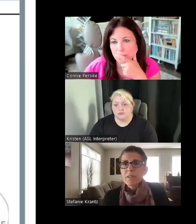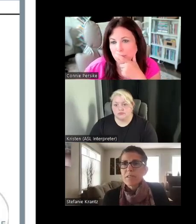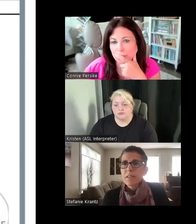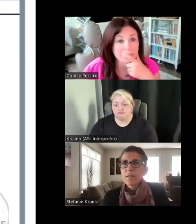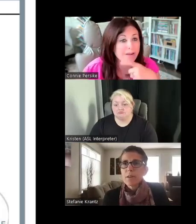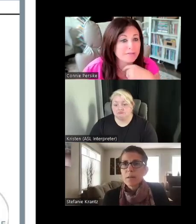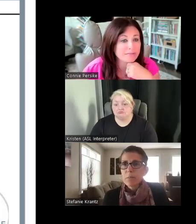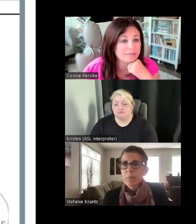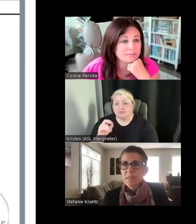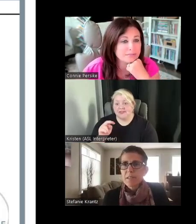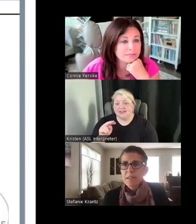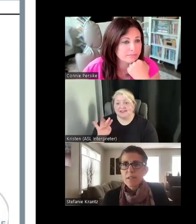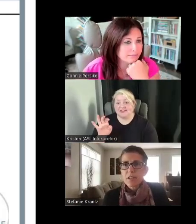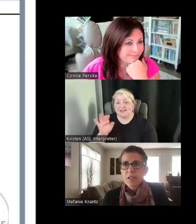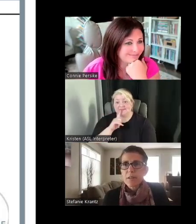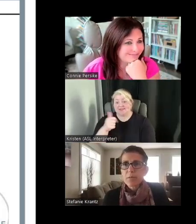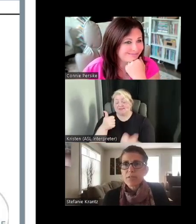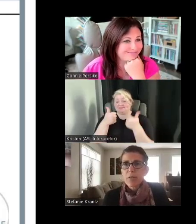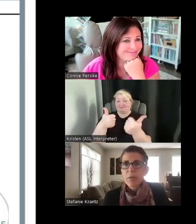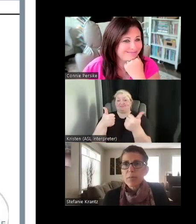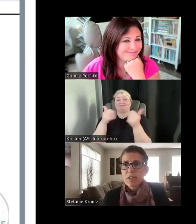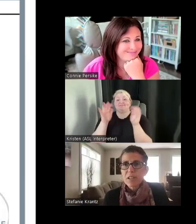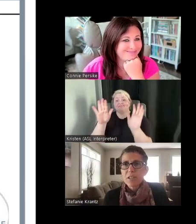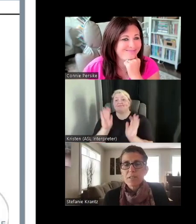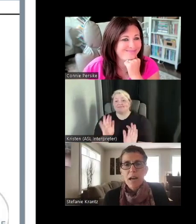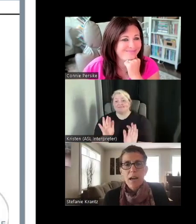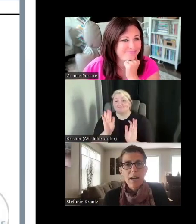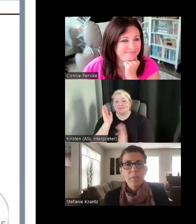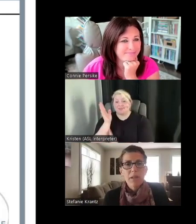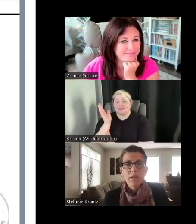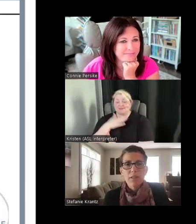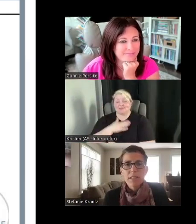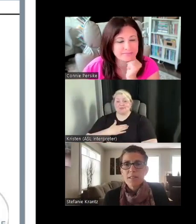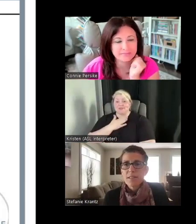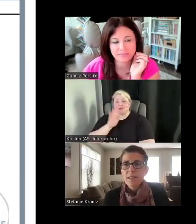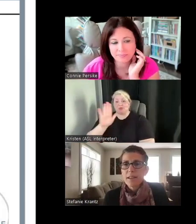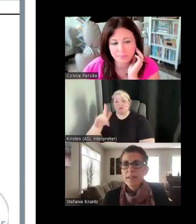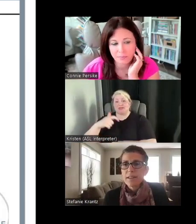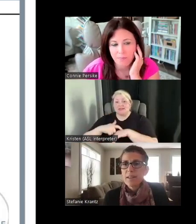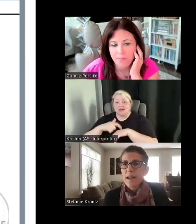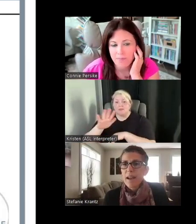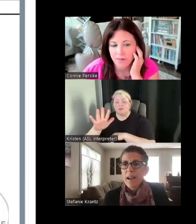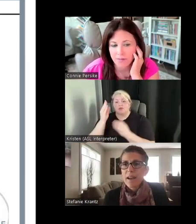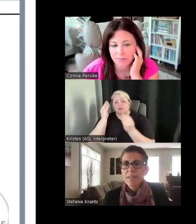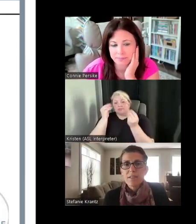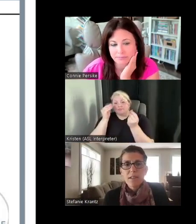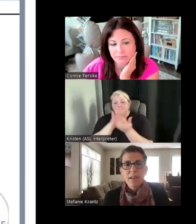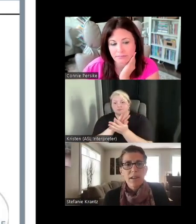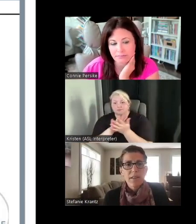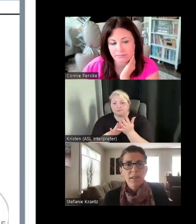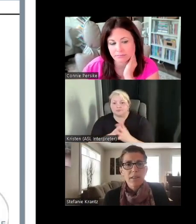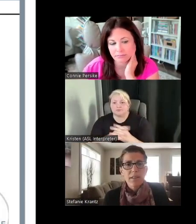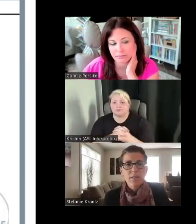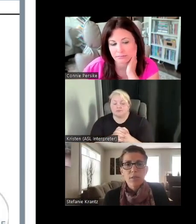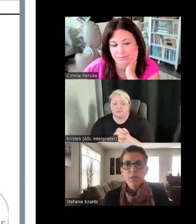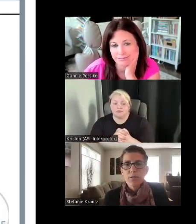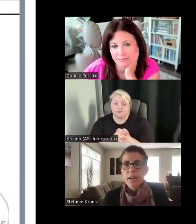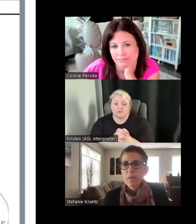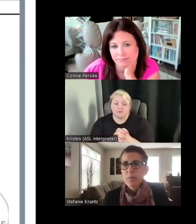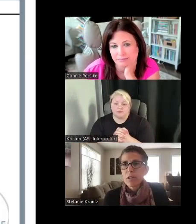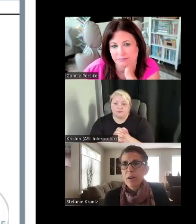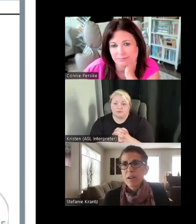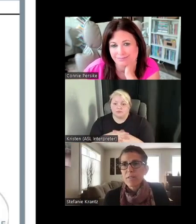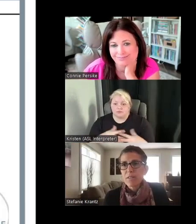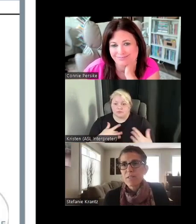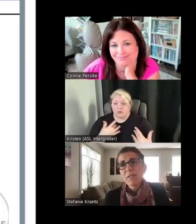Connie, that was an incredible presentation. I so appreciate your time and your insight. And I think there's so much